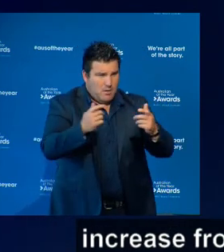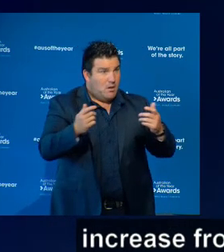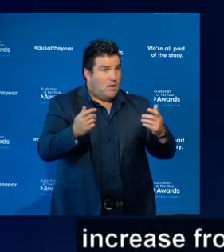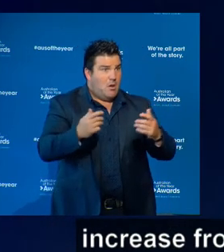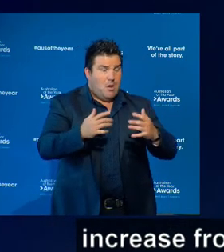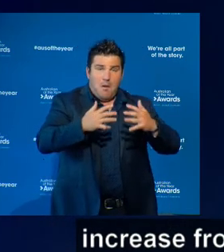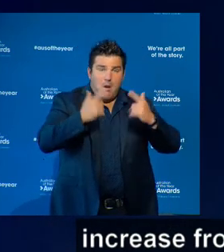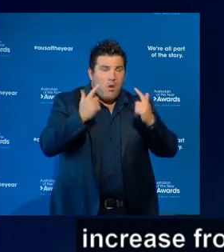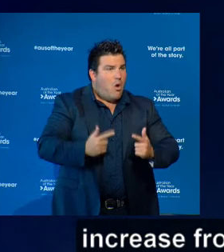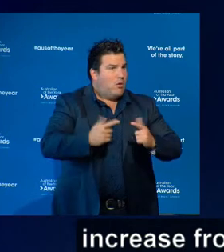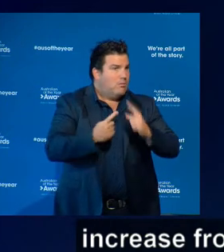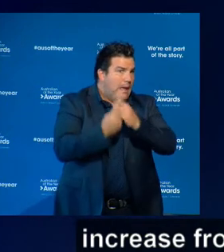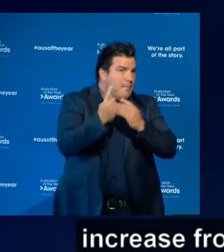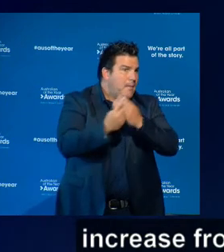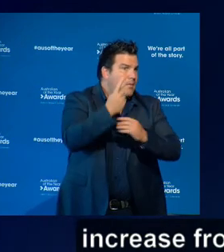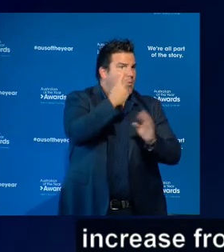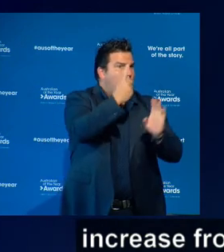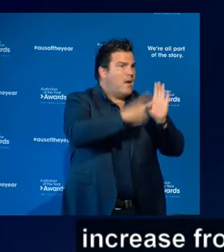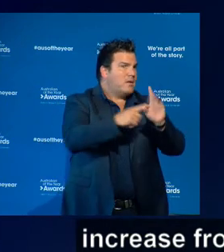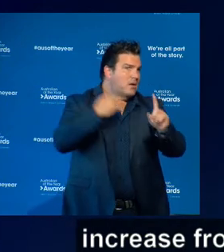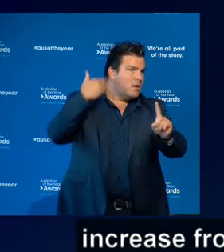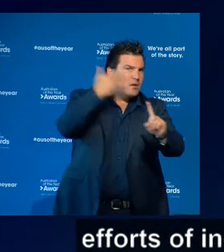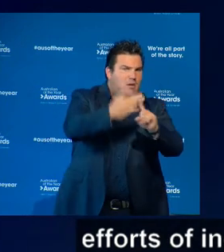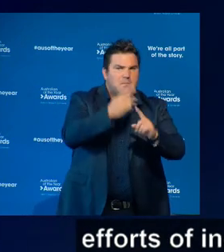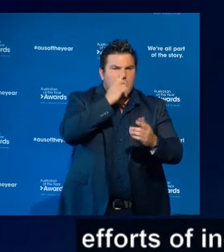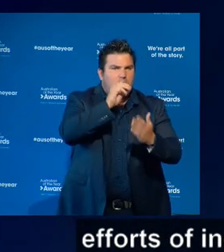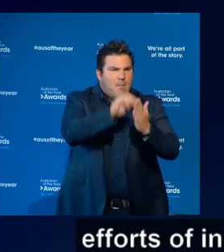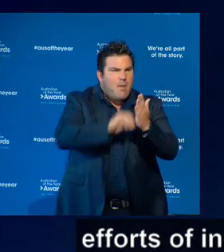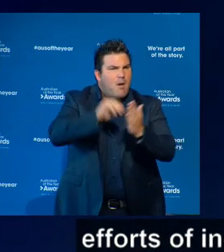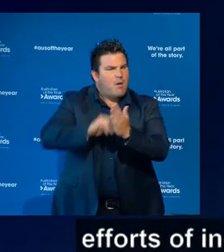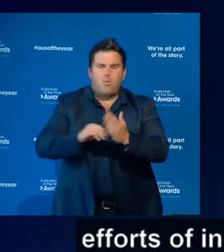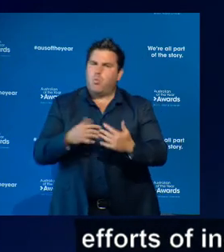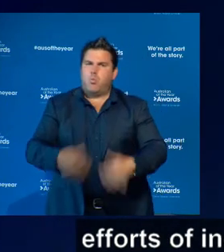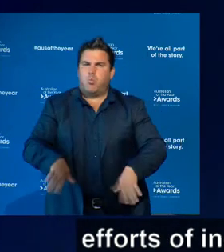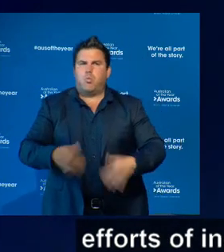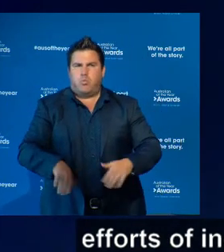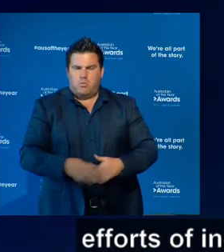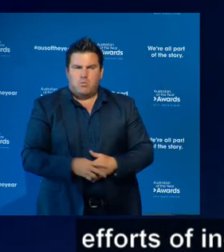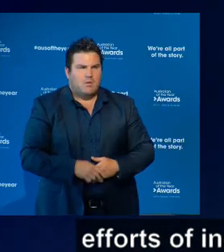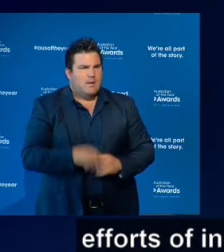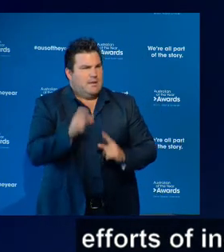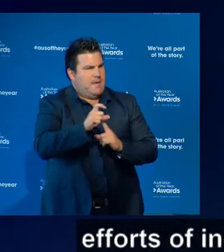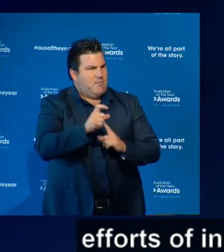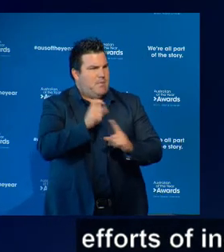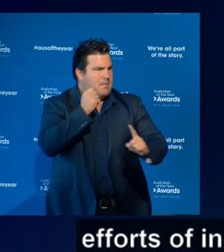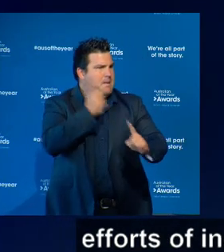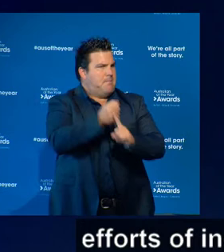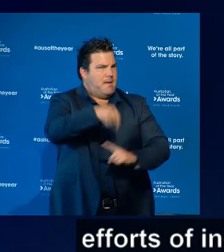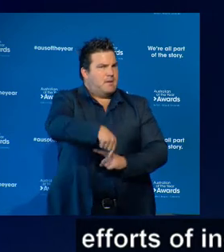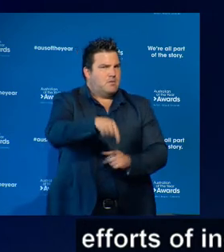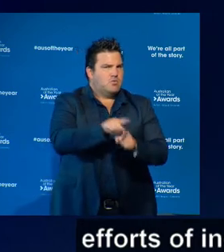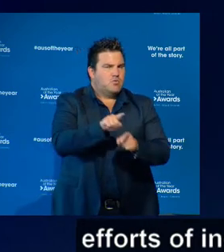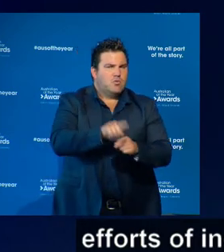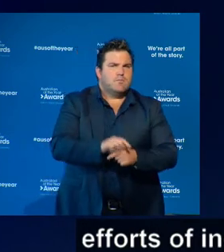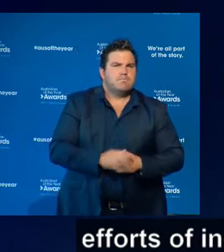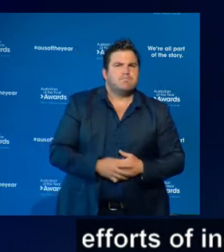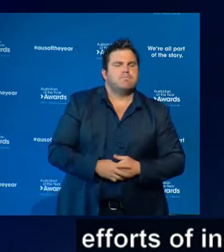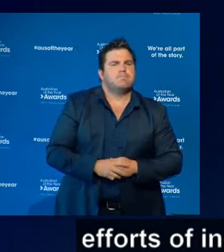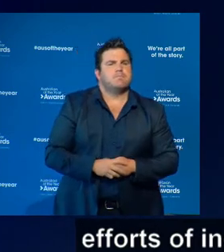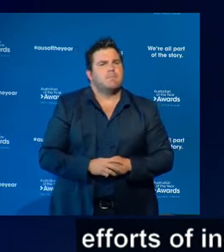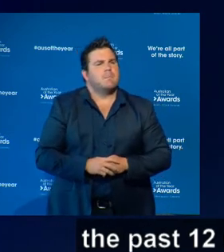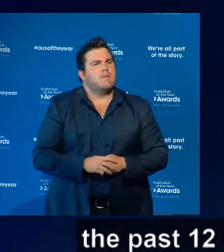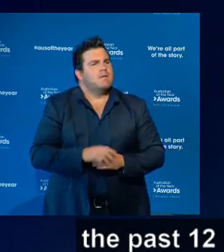extraordinary events of the past 12 months. And we in Canberra have felt them more than anybody. And more